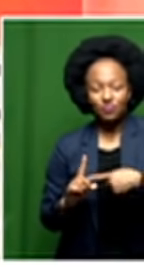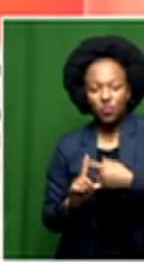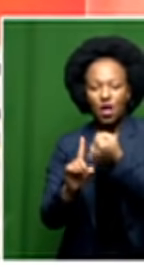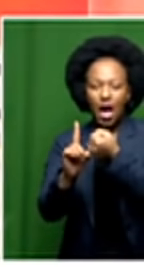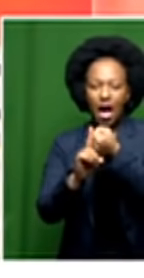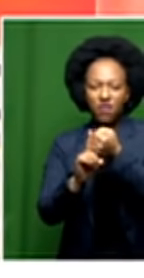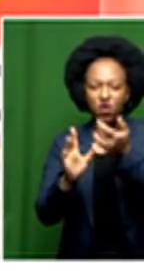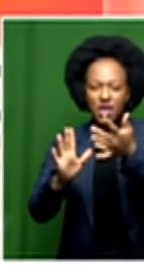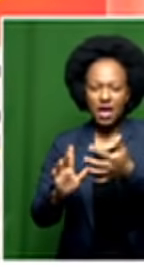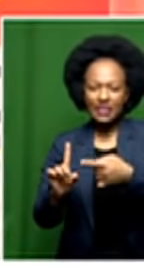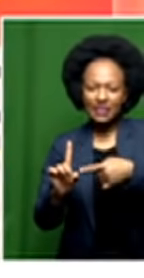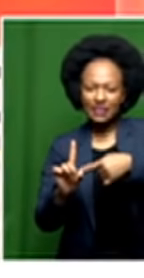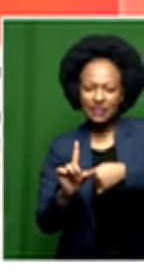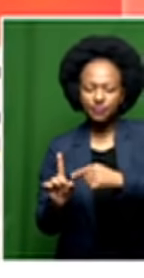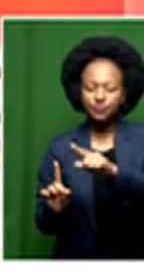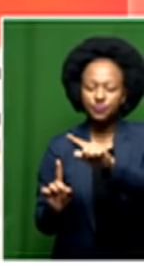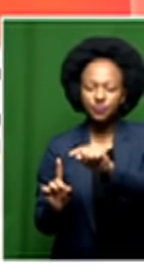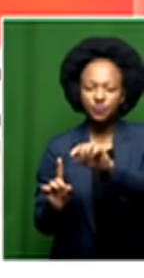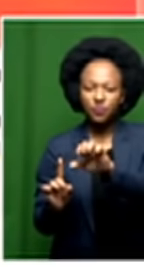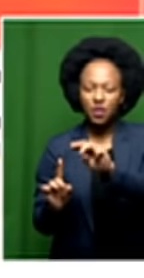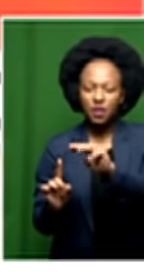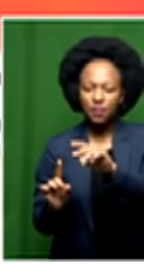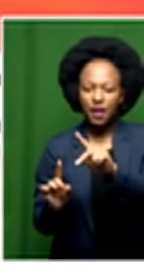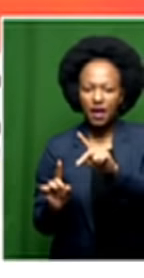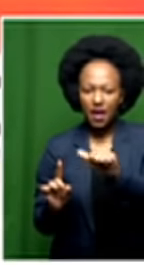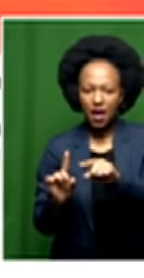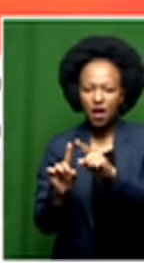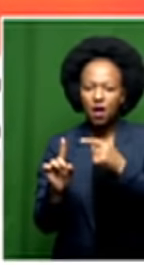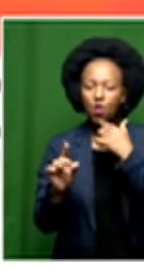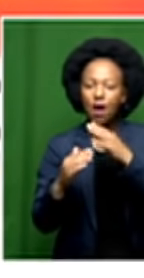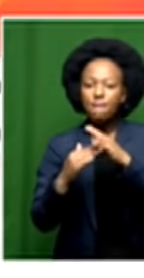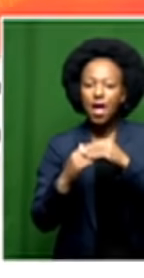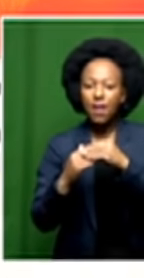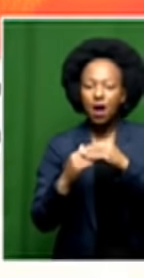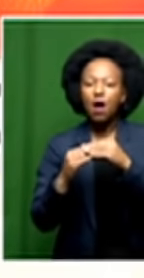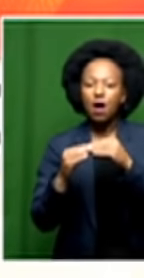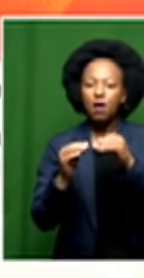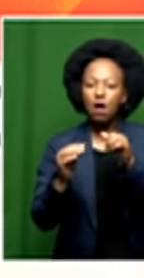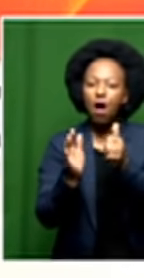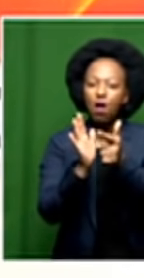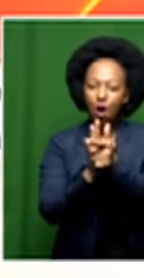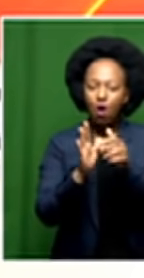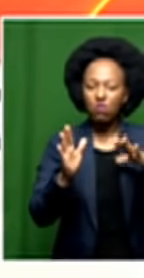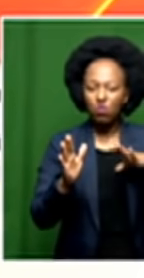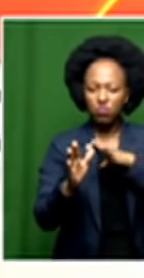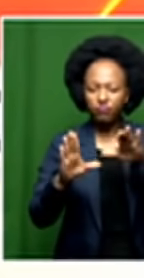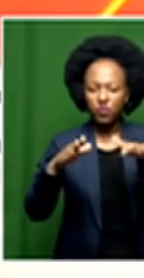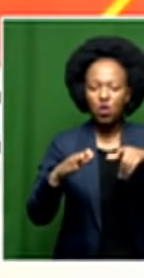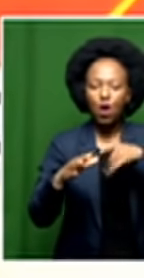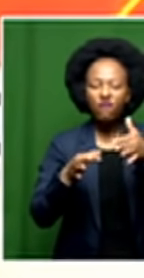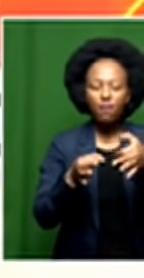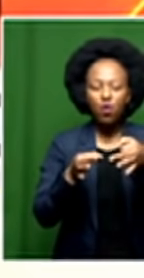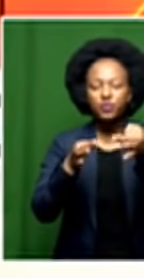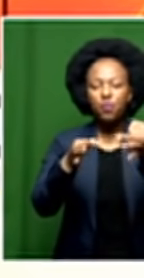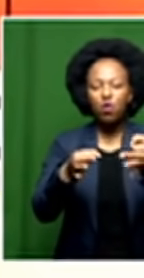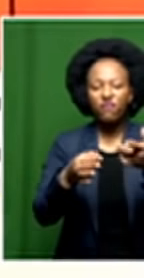Advocate Tembeka Ngcukaitobi, a member of the South African Law Reform Commission, discussing the legal implications of a postponement of an